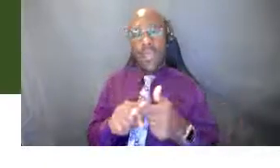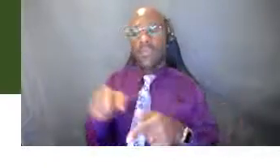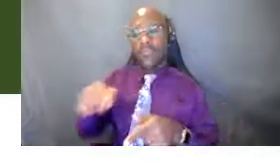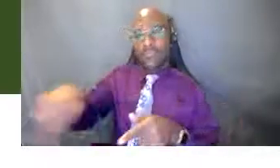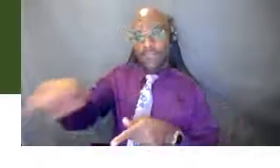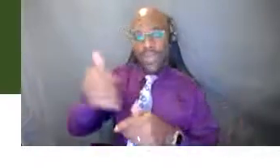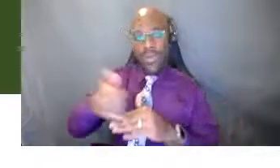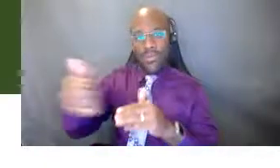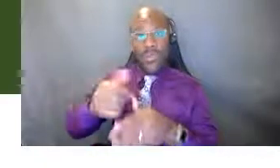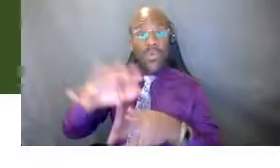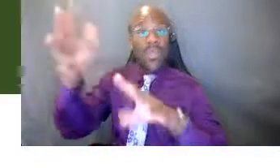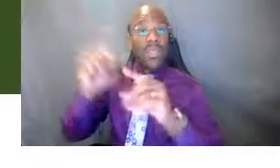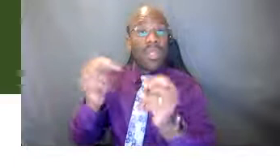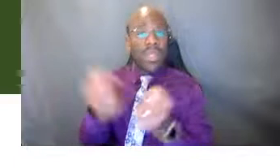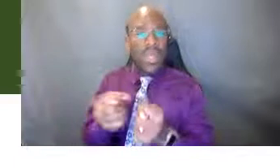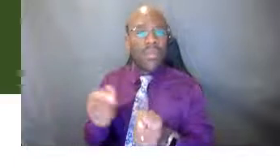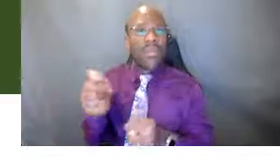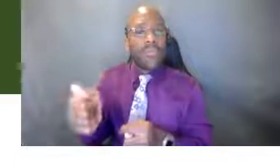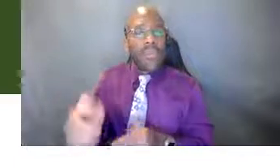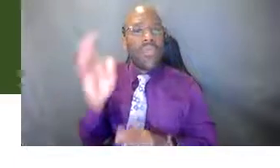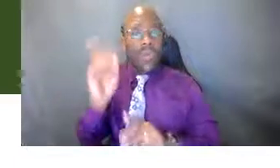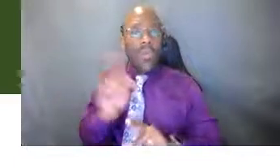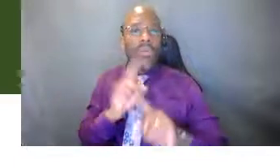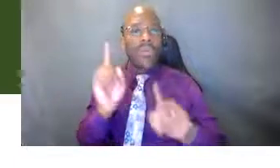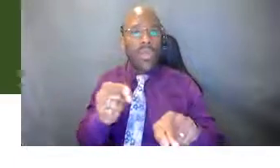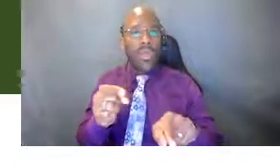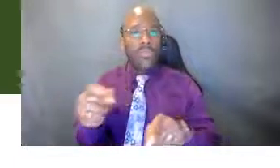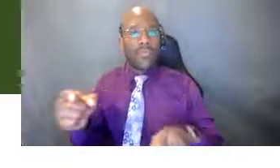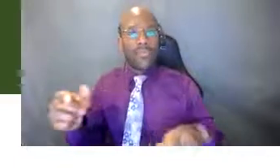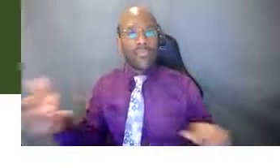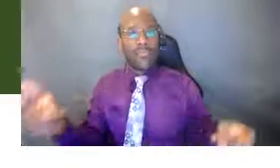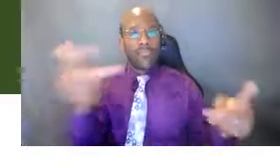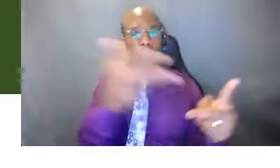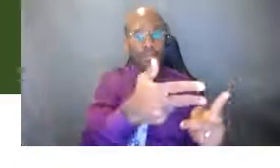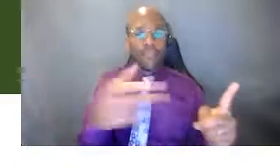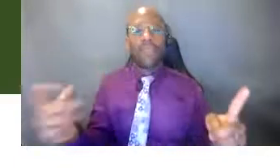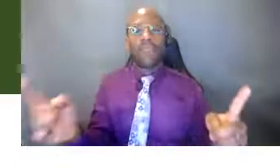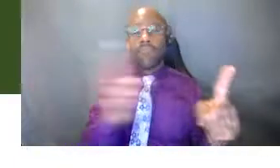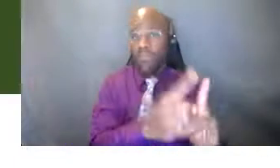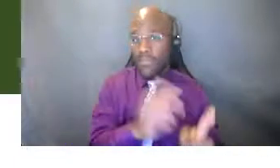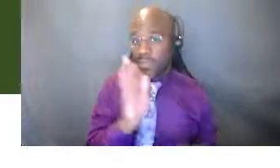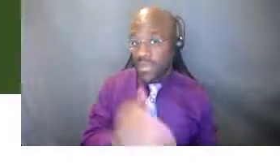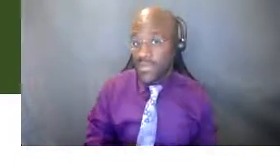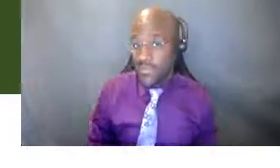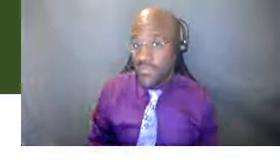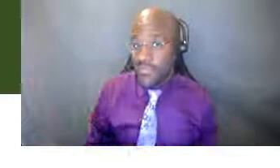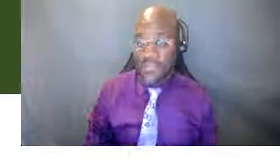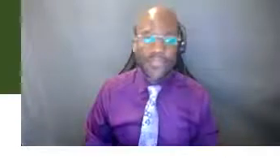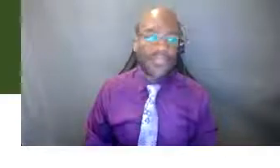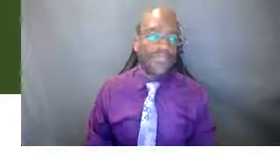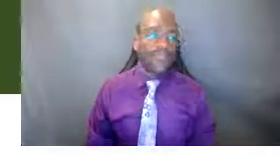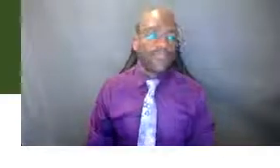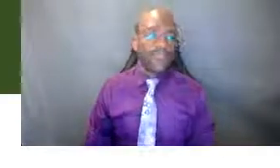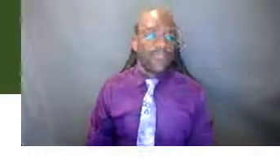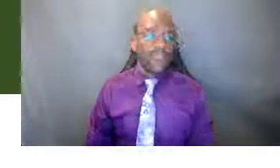others based simply on their behaviors, but do not possess a weapon. And those individuals can, often